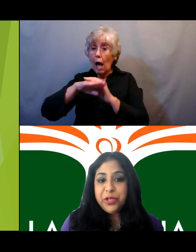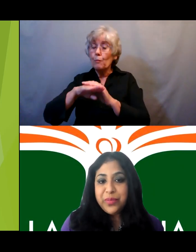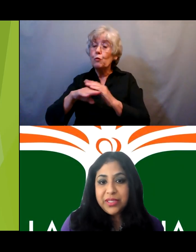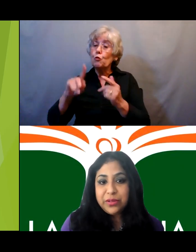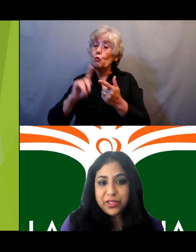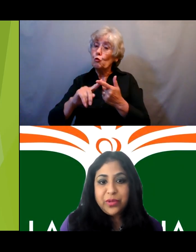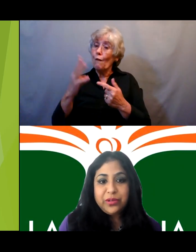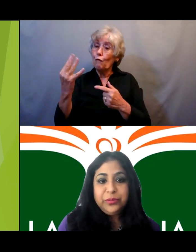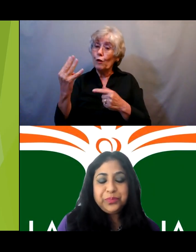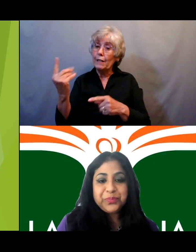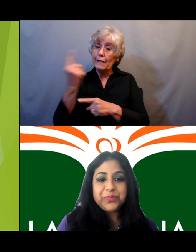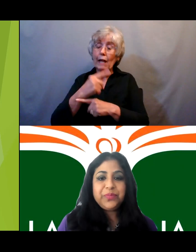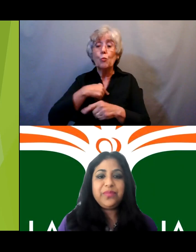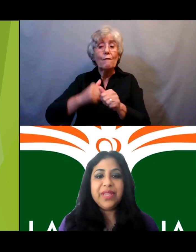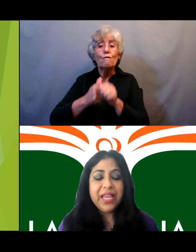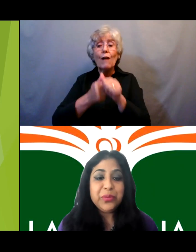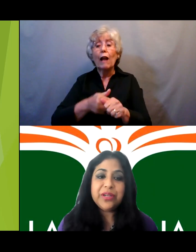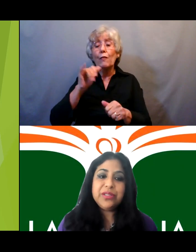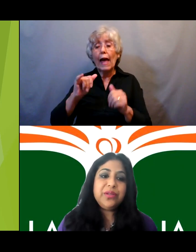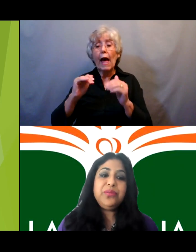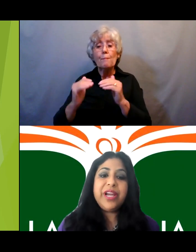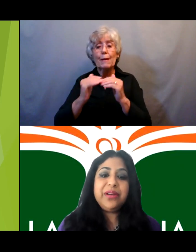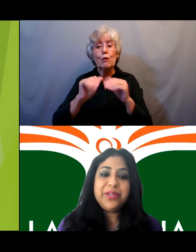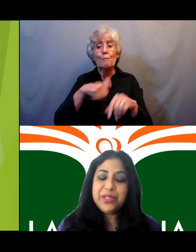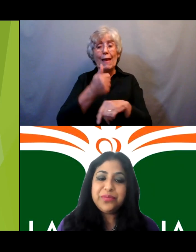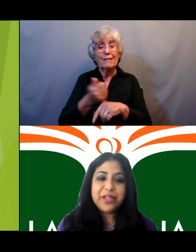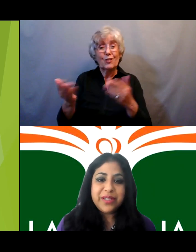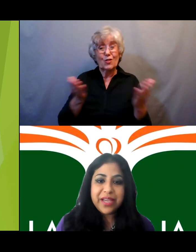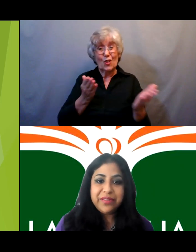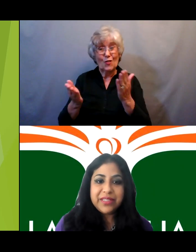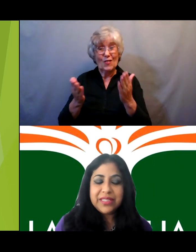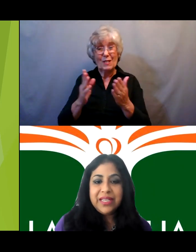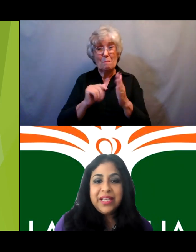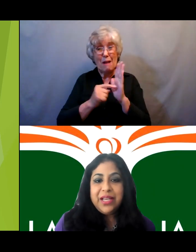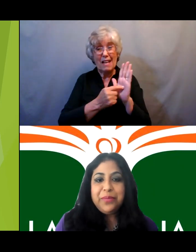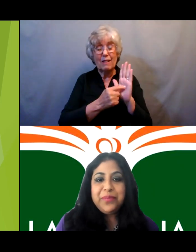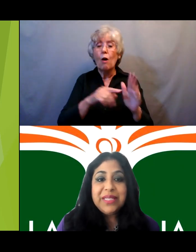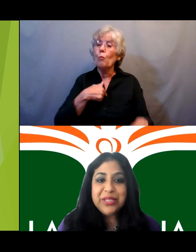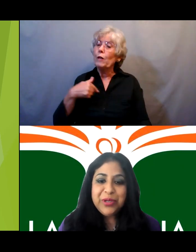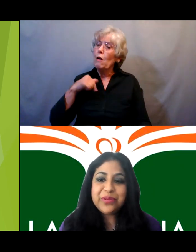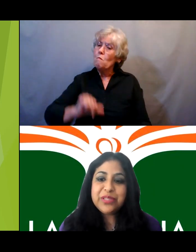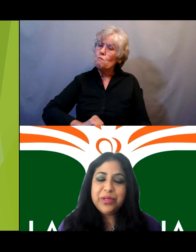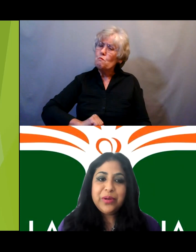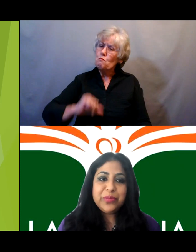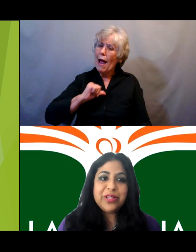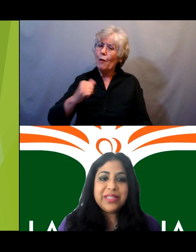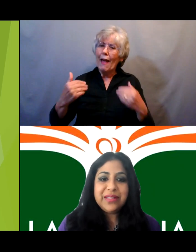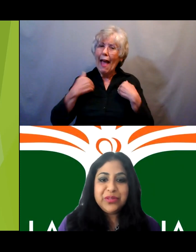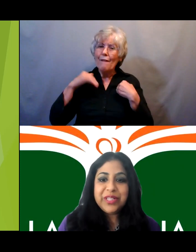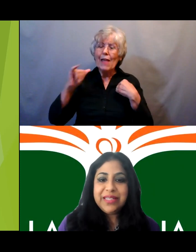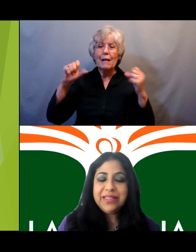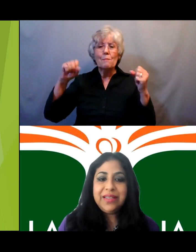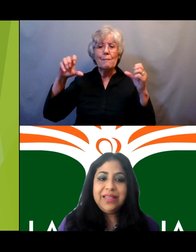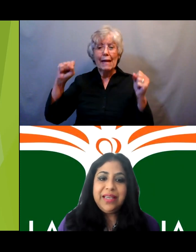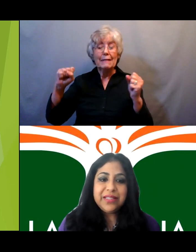follow a peer-based service model. And we are so proud. We are so proud to have this amazing peer respite home called